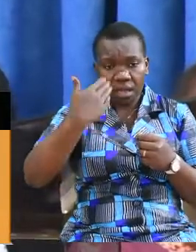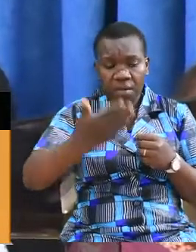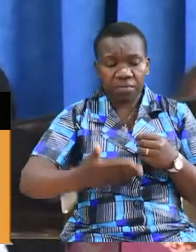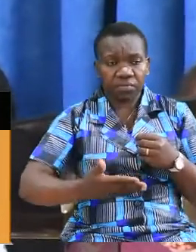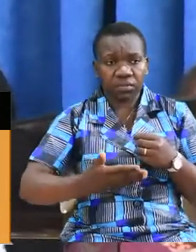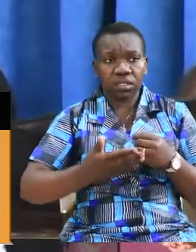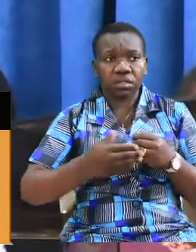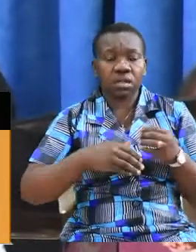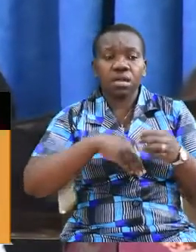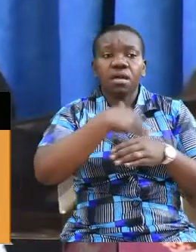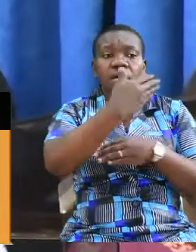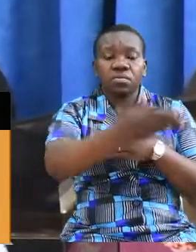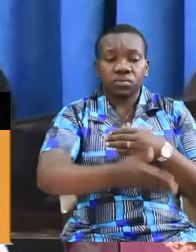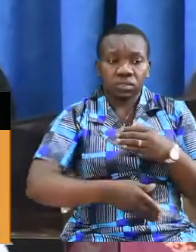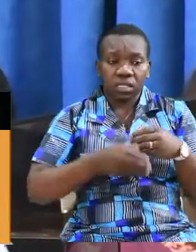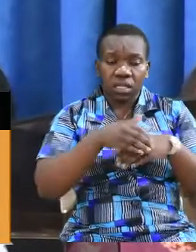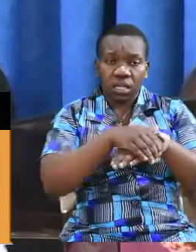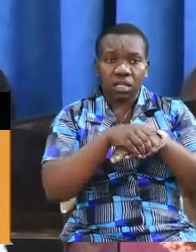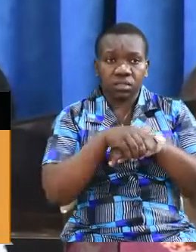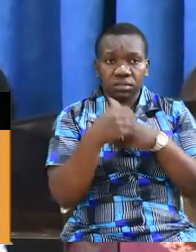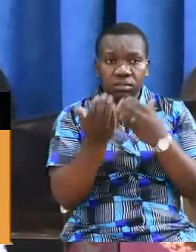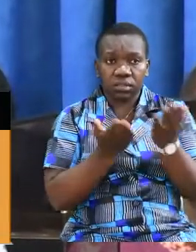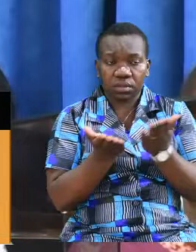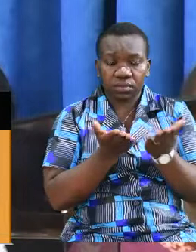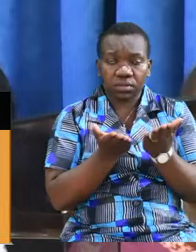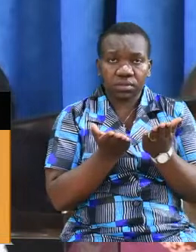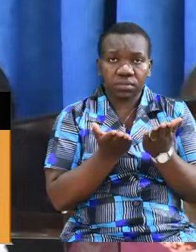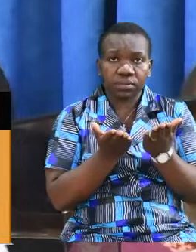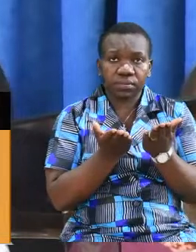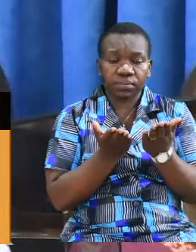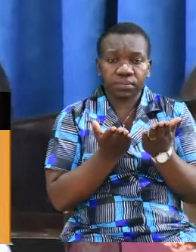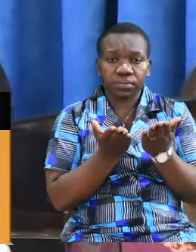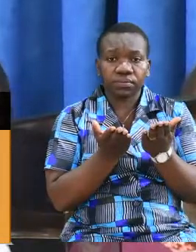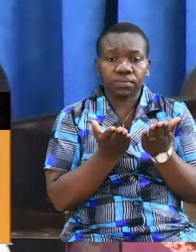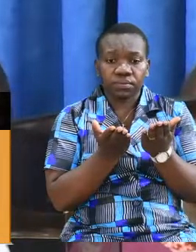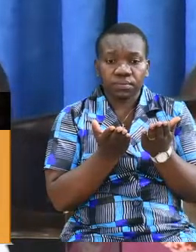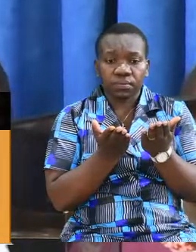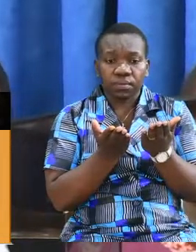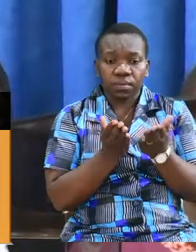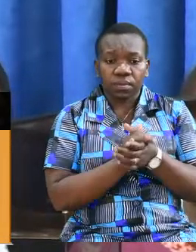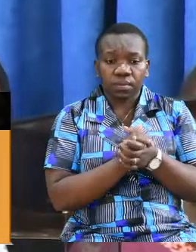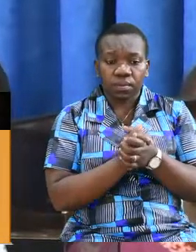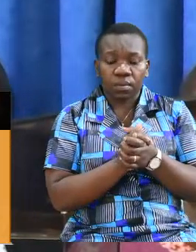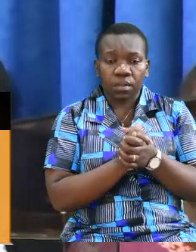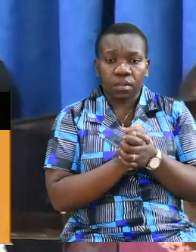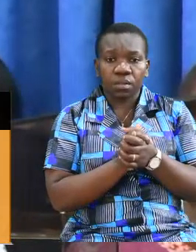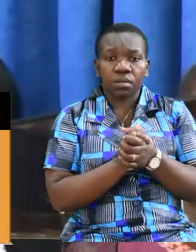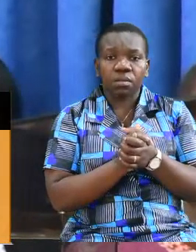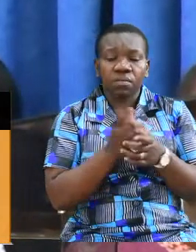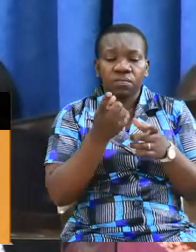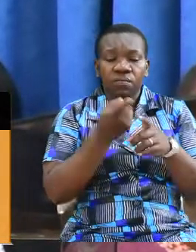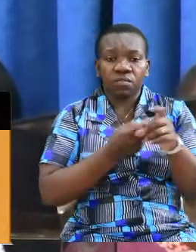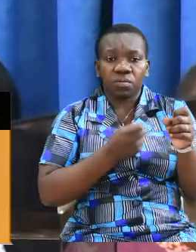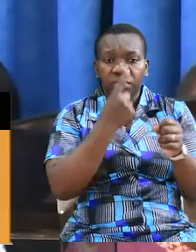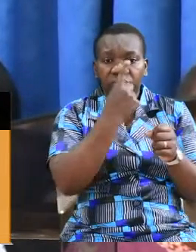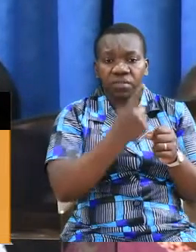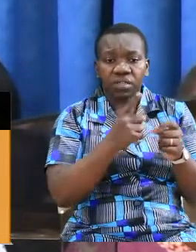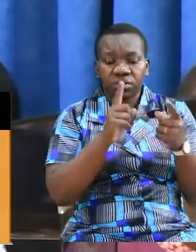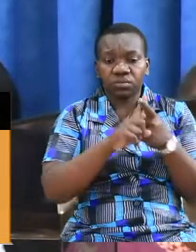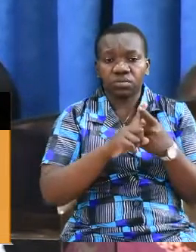Brigade annual camp will be at Rowaran, Nairobi, from 1st to 4th May